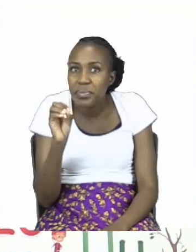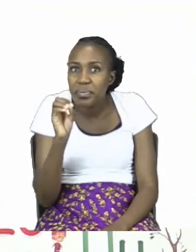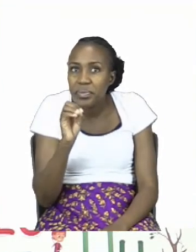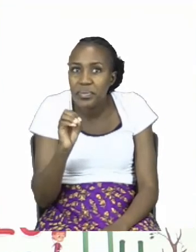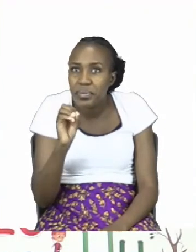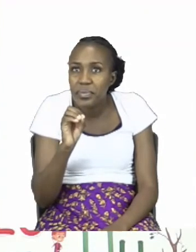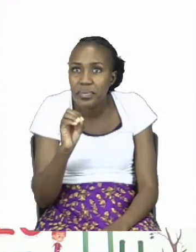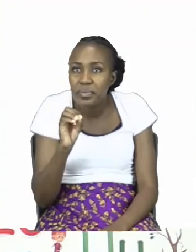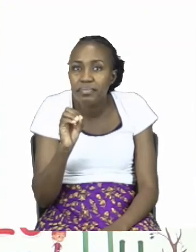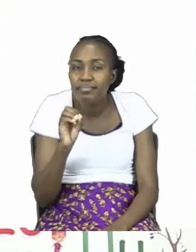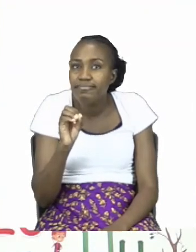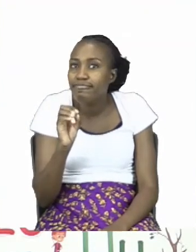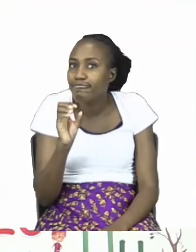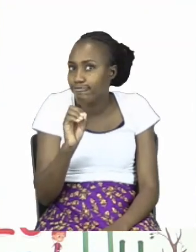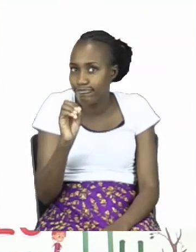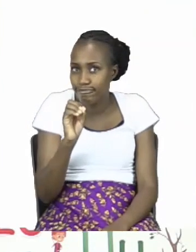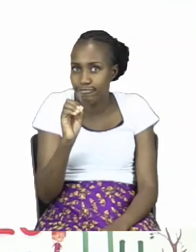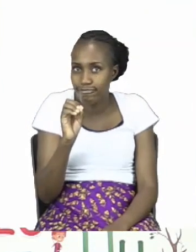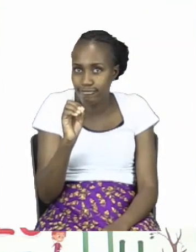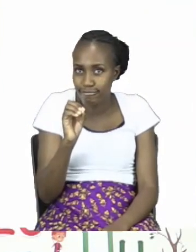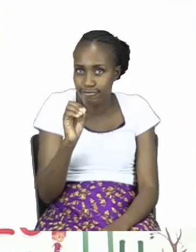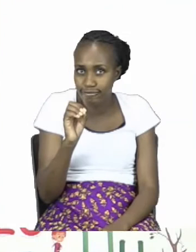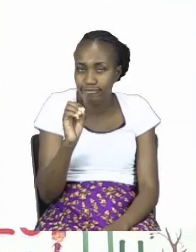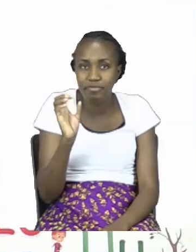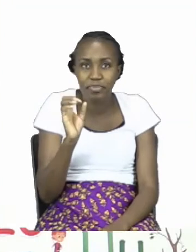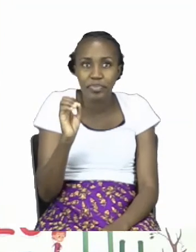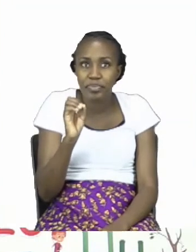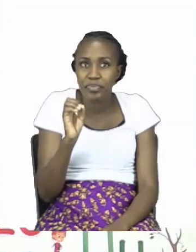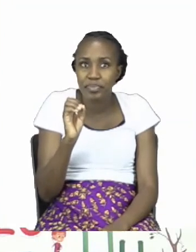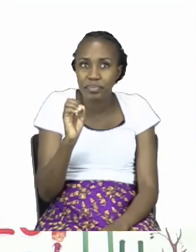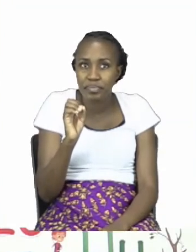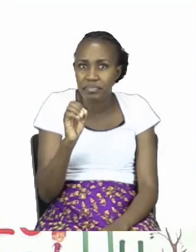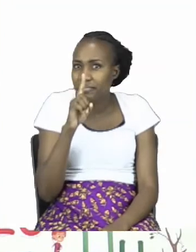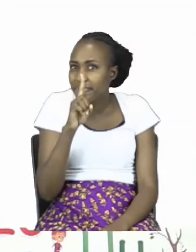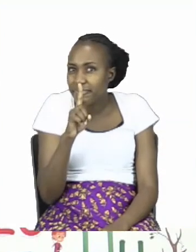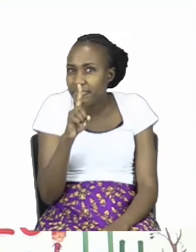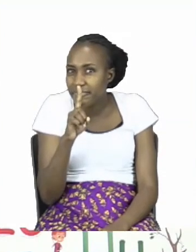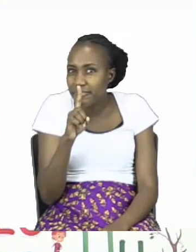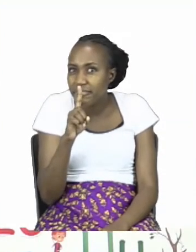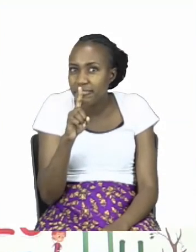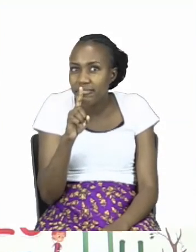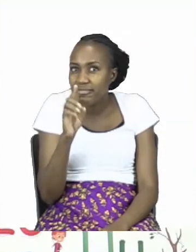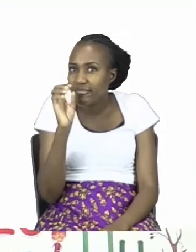it's for ones, so it doesn't count. No. Do we have a 1?